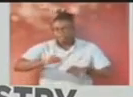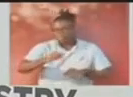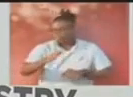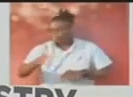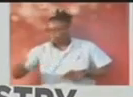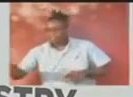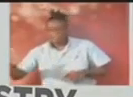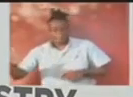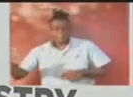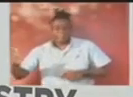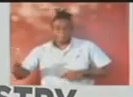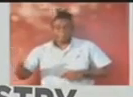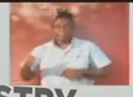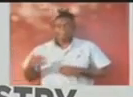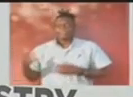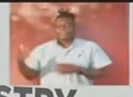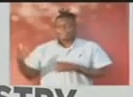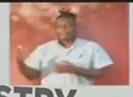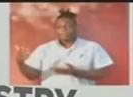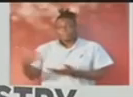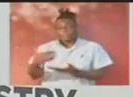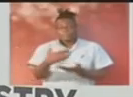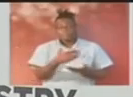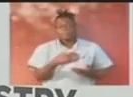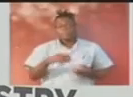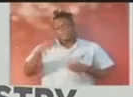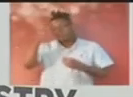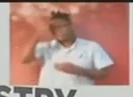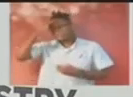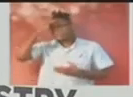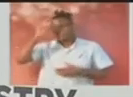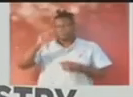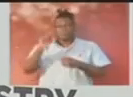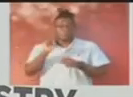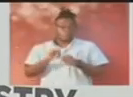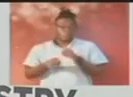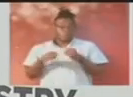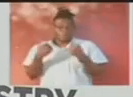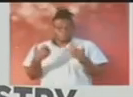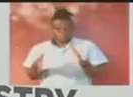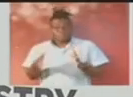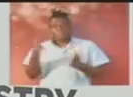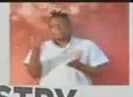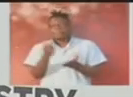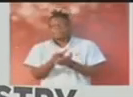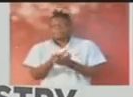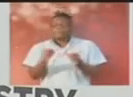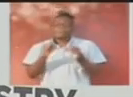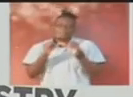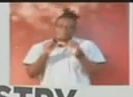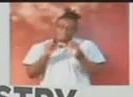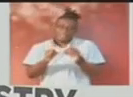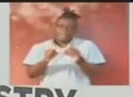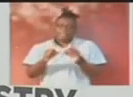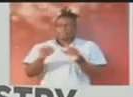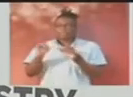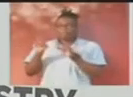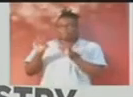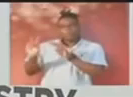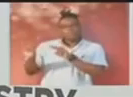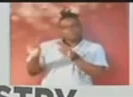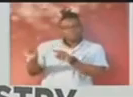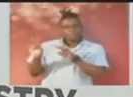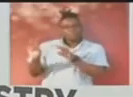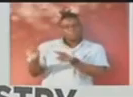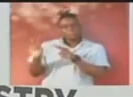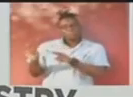after approval, there is monitoring of the vaccine, the intensive analysis of reports of